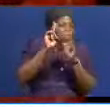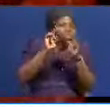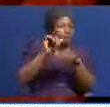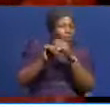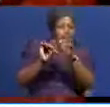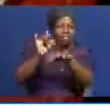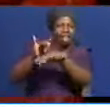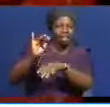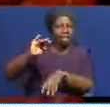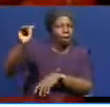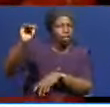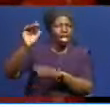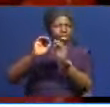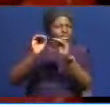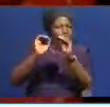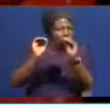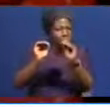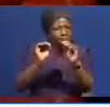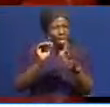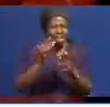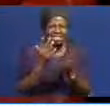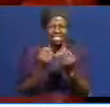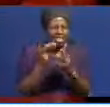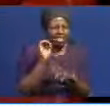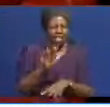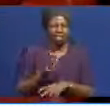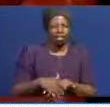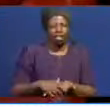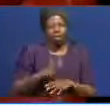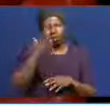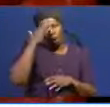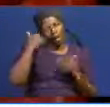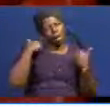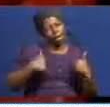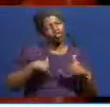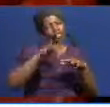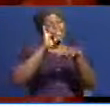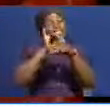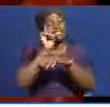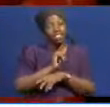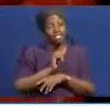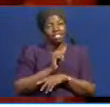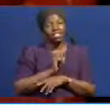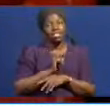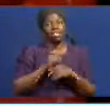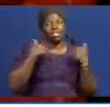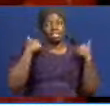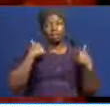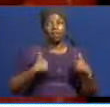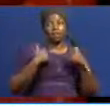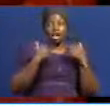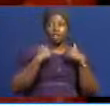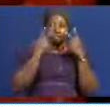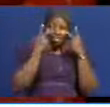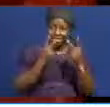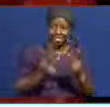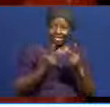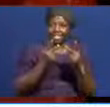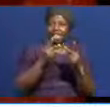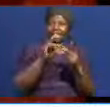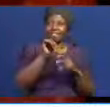Speaker, because I have been affected directly. And on that count, Mr. Speaker, I definitely have seen that it has